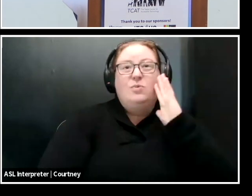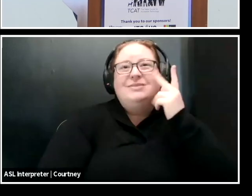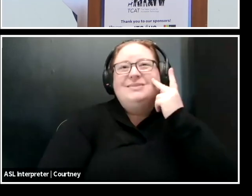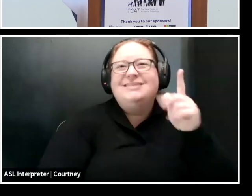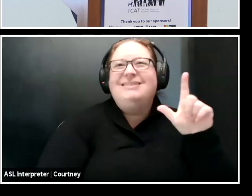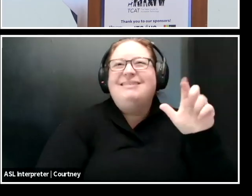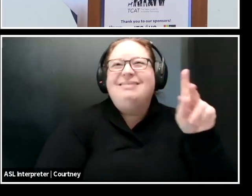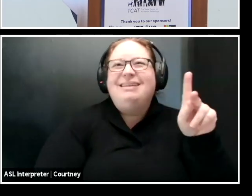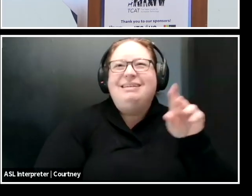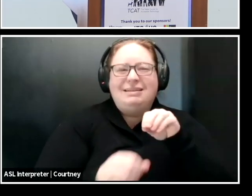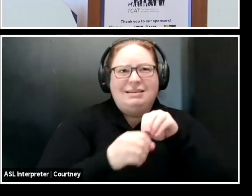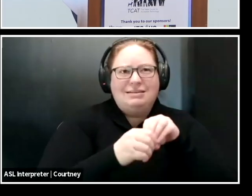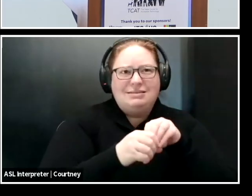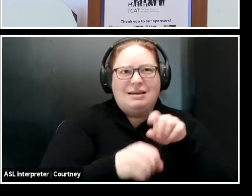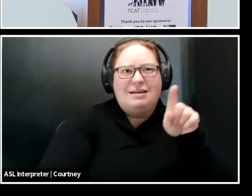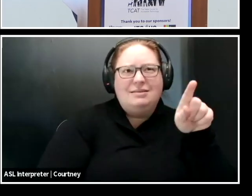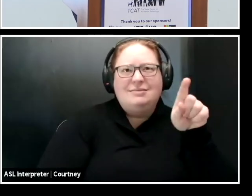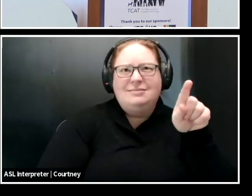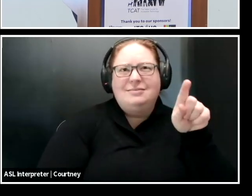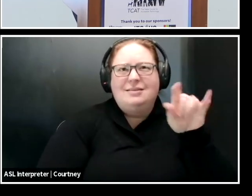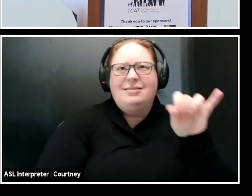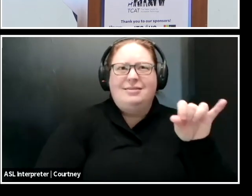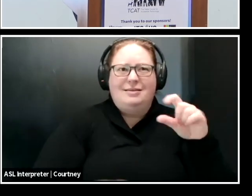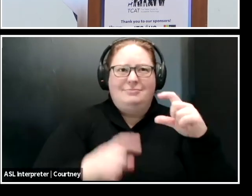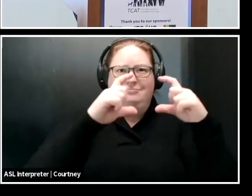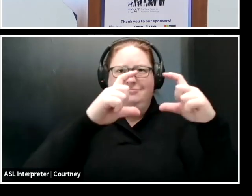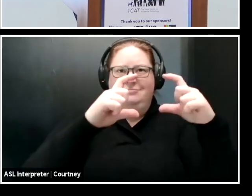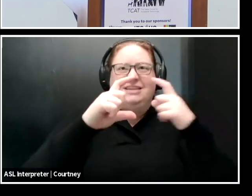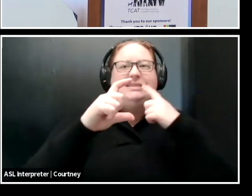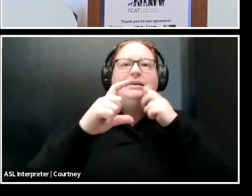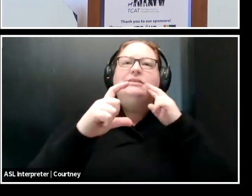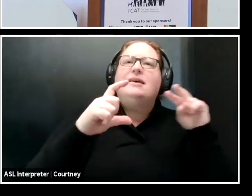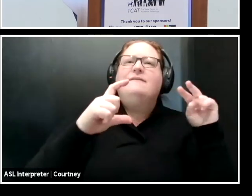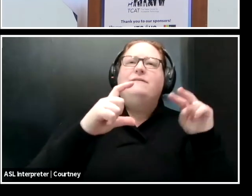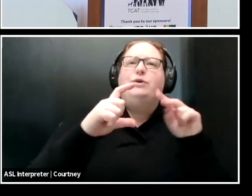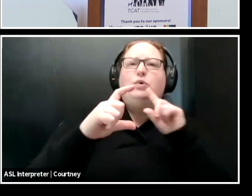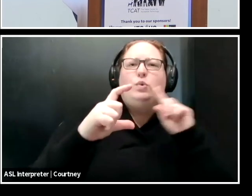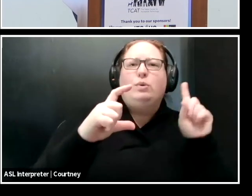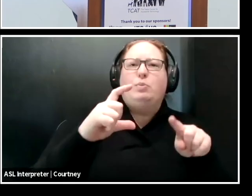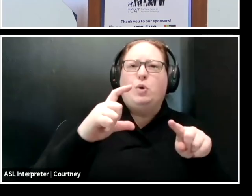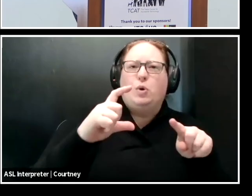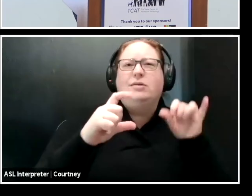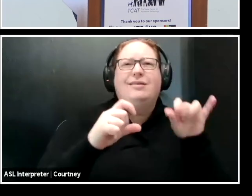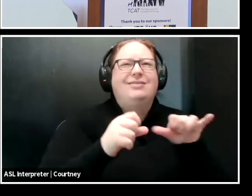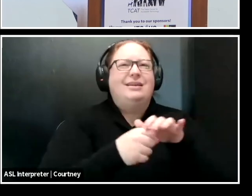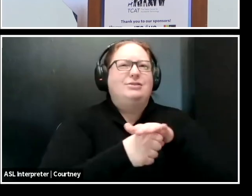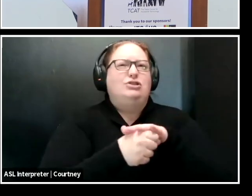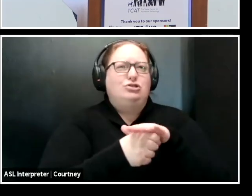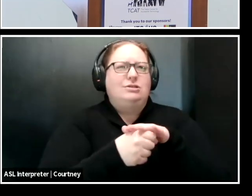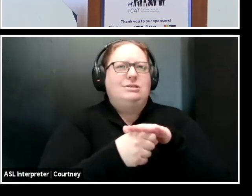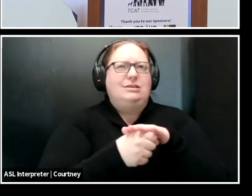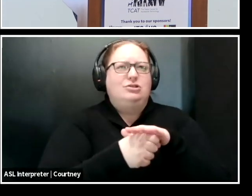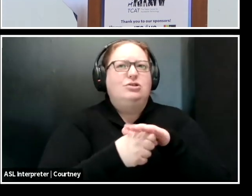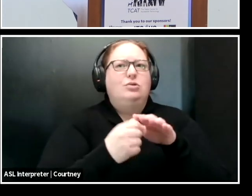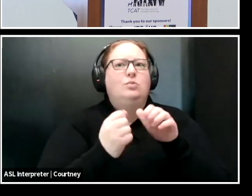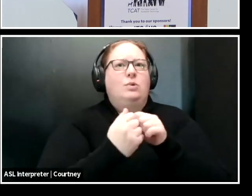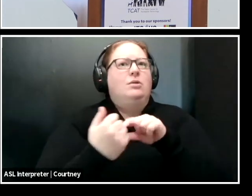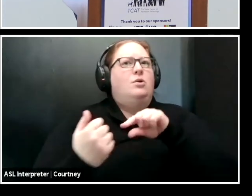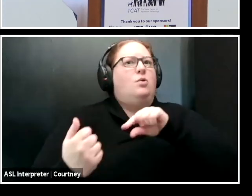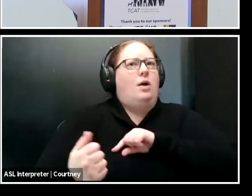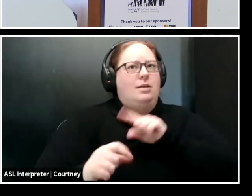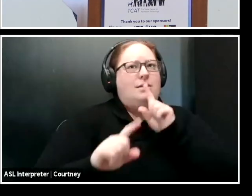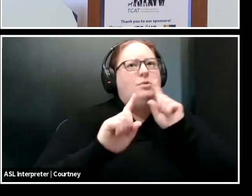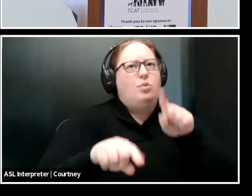inside that bubble that says View Report, and that is the jurisdictional PAC with the quality report that we'll be